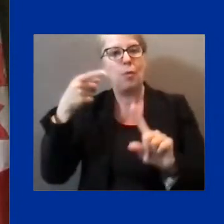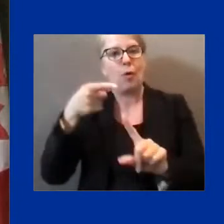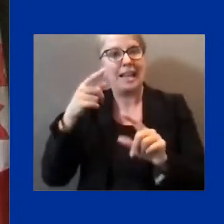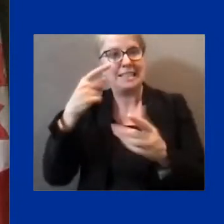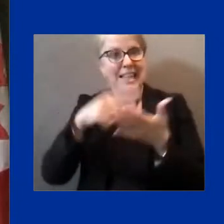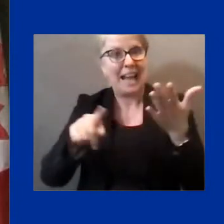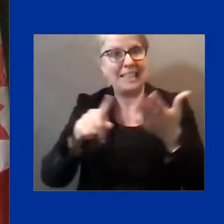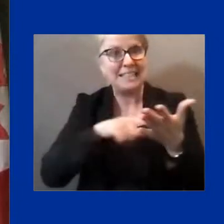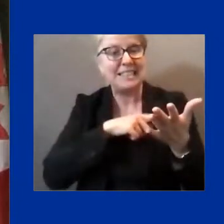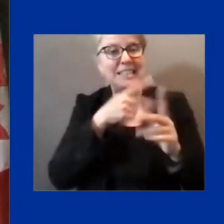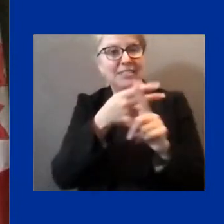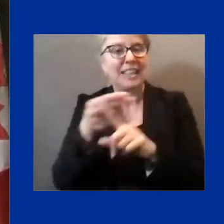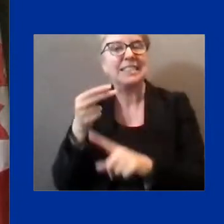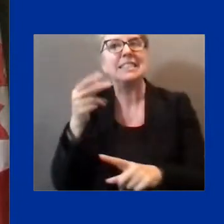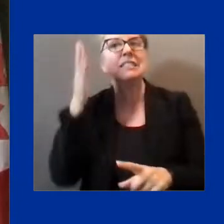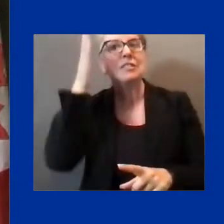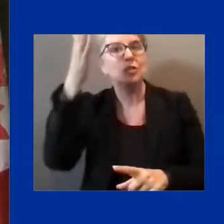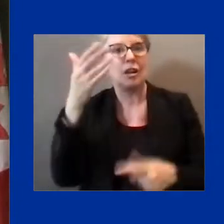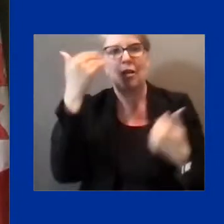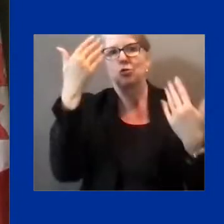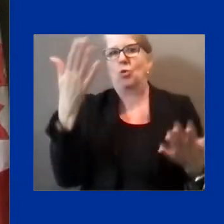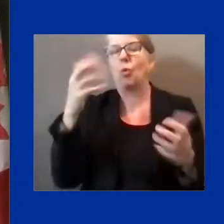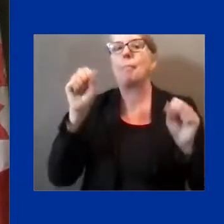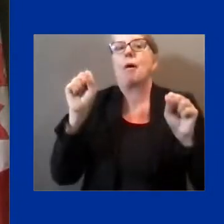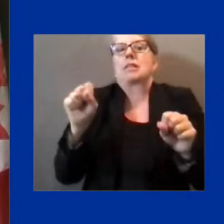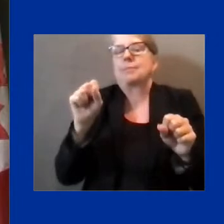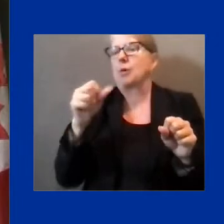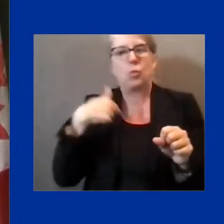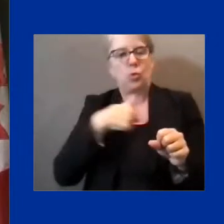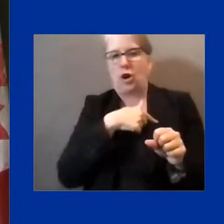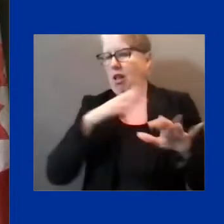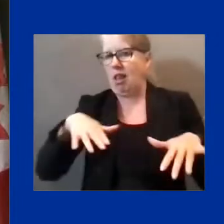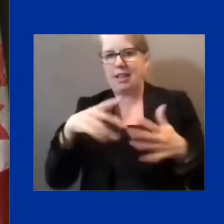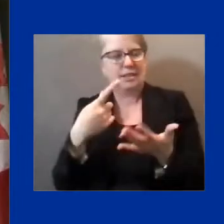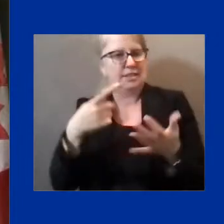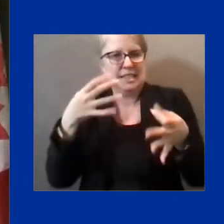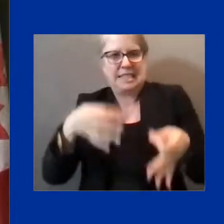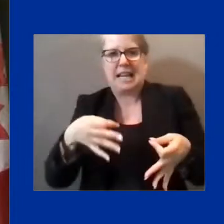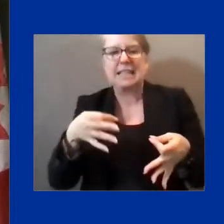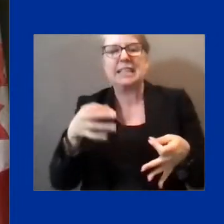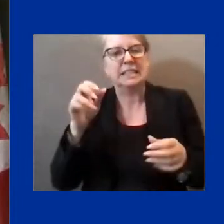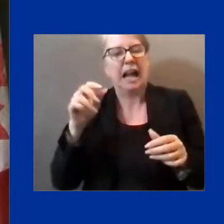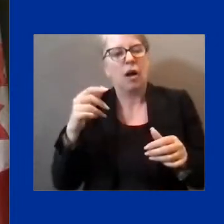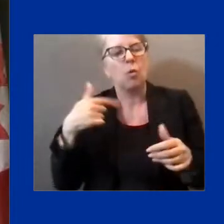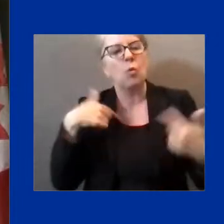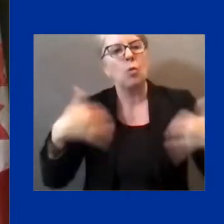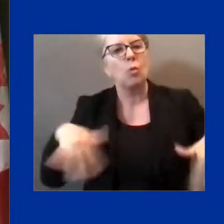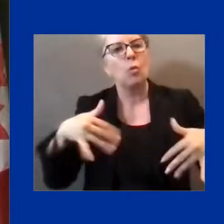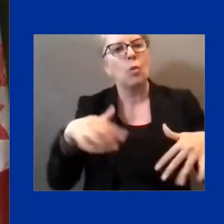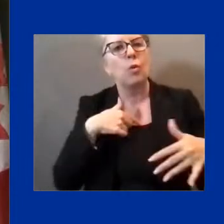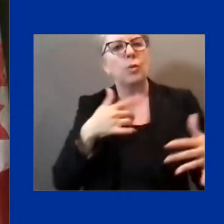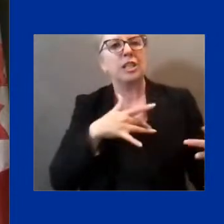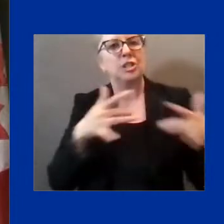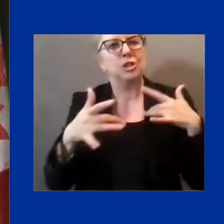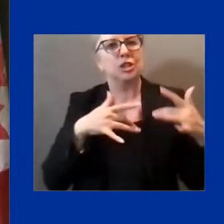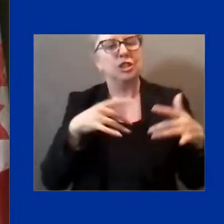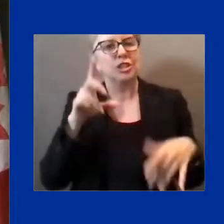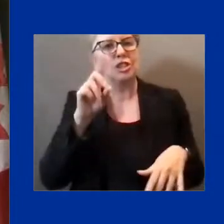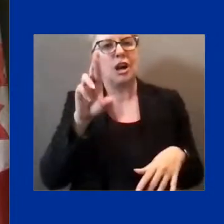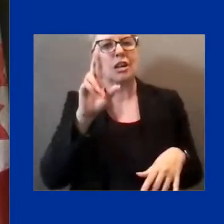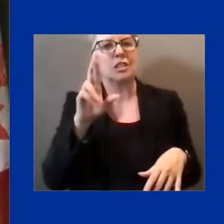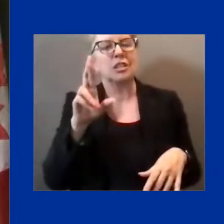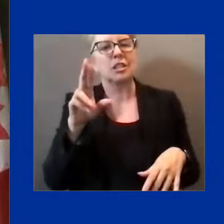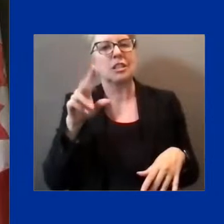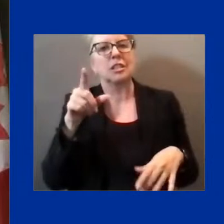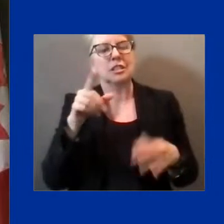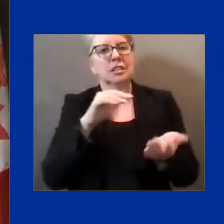could be something that could happen. We're waiting to hear on that. It is very concerning. You know, Dr. Malotny said, like, where we're at now, we're